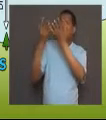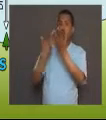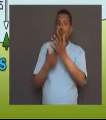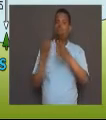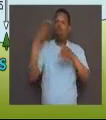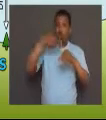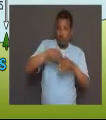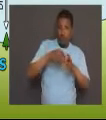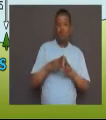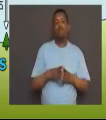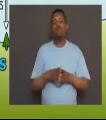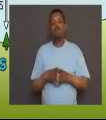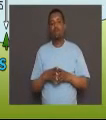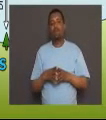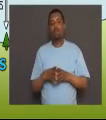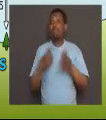fossil fuels,